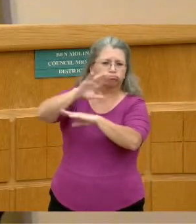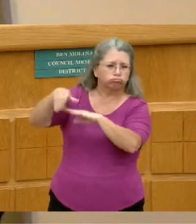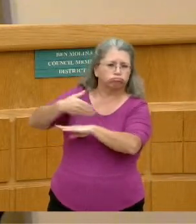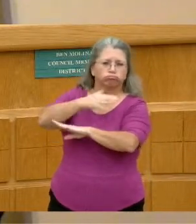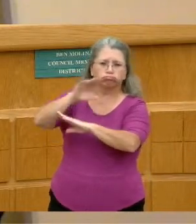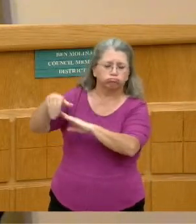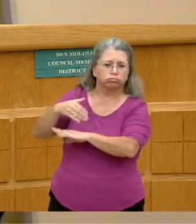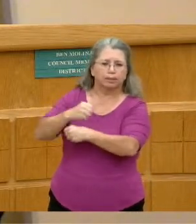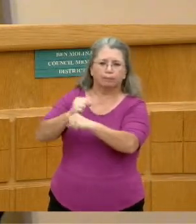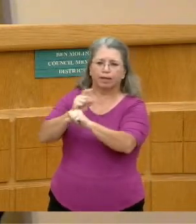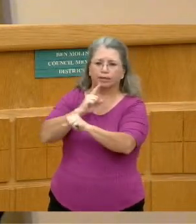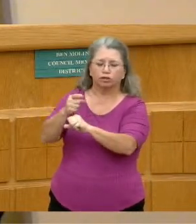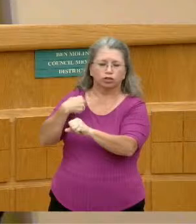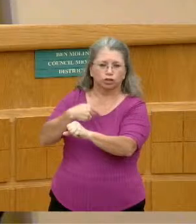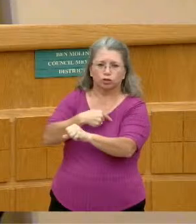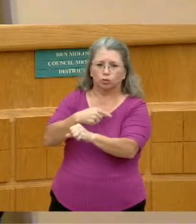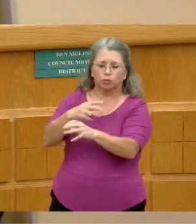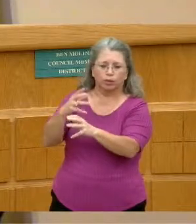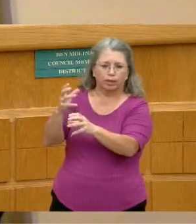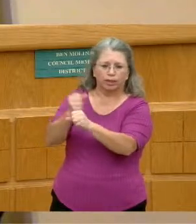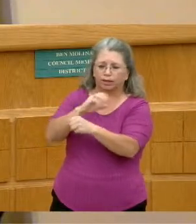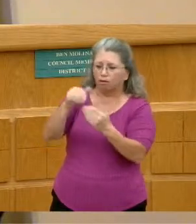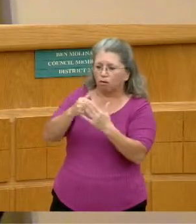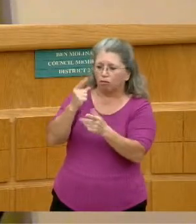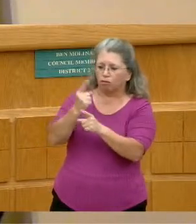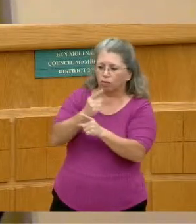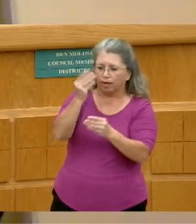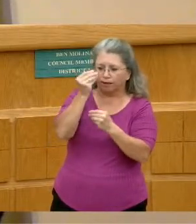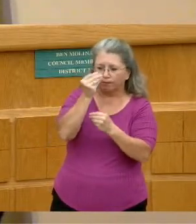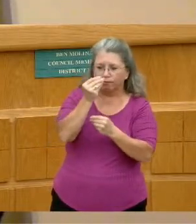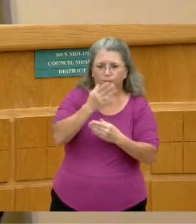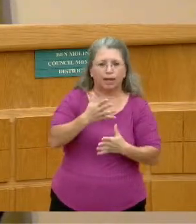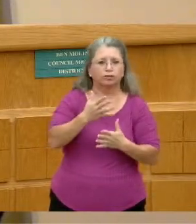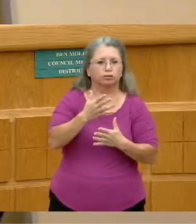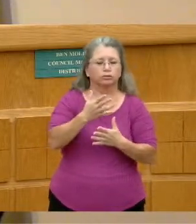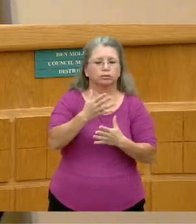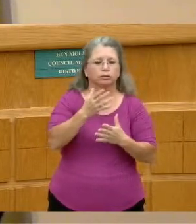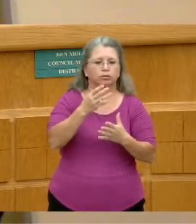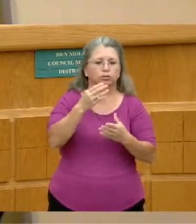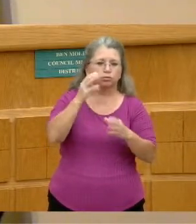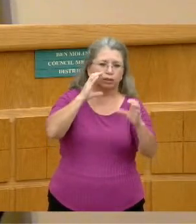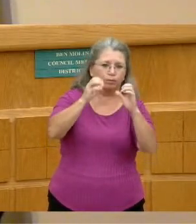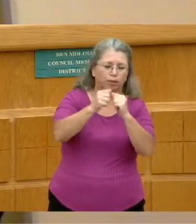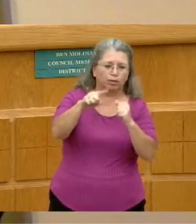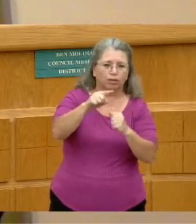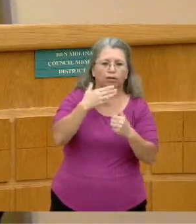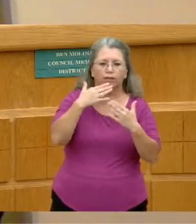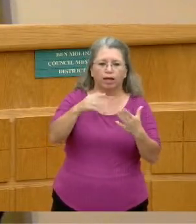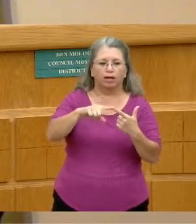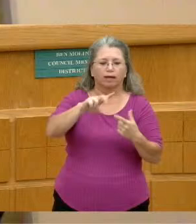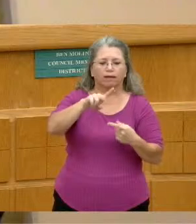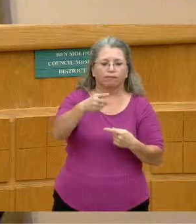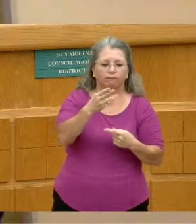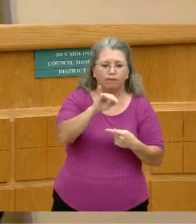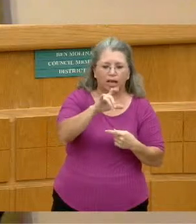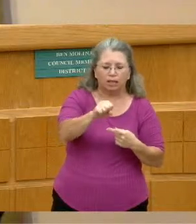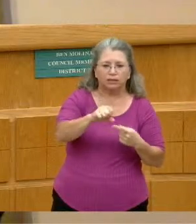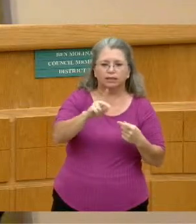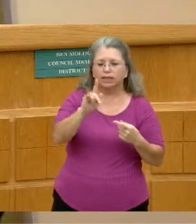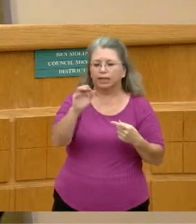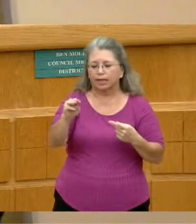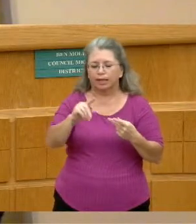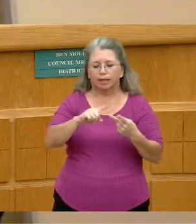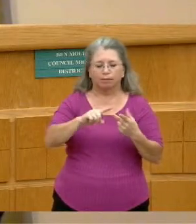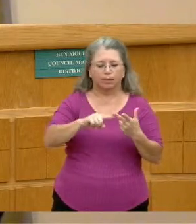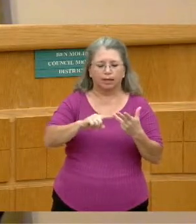we are able to communicate this information to the community. So thank you to Phyllis, to Kim, to Nancy, to